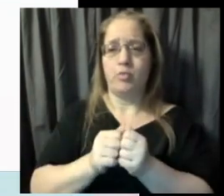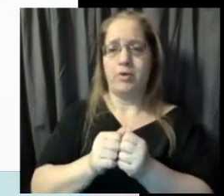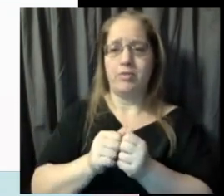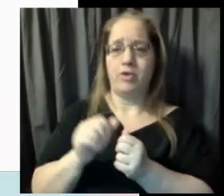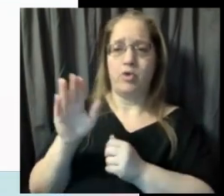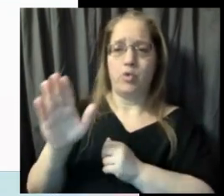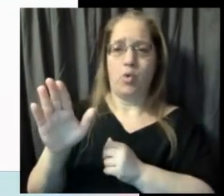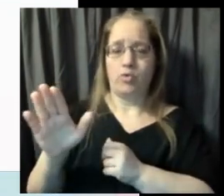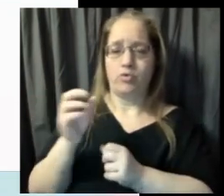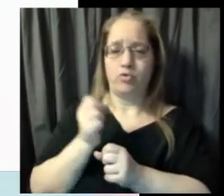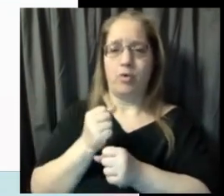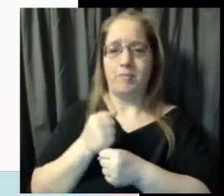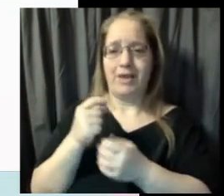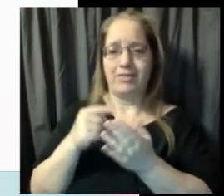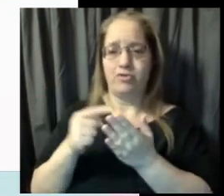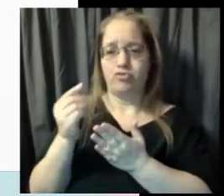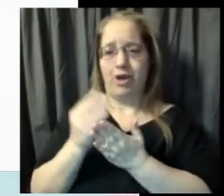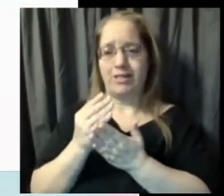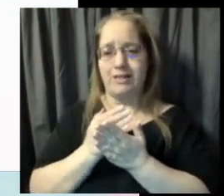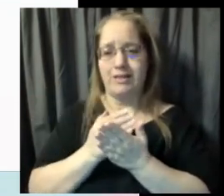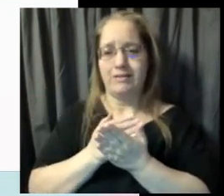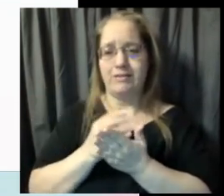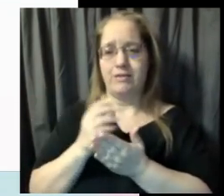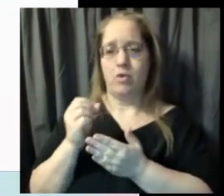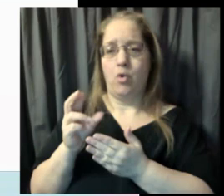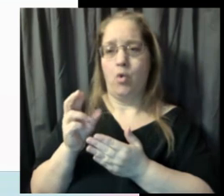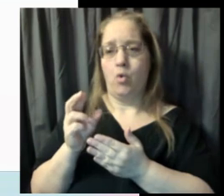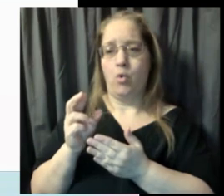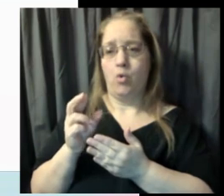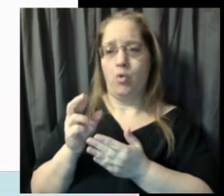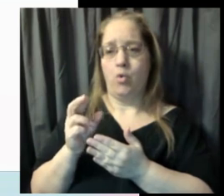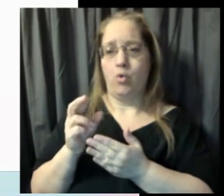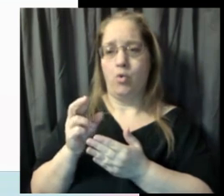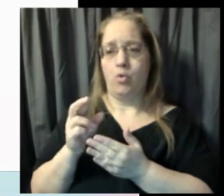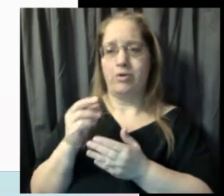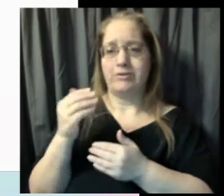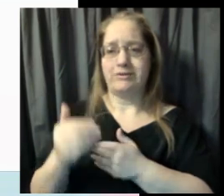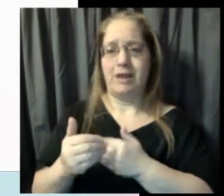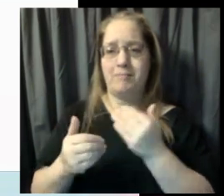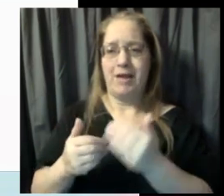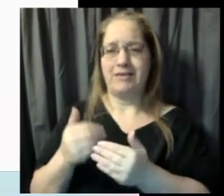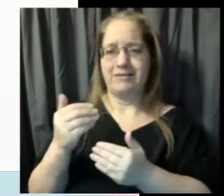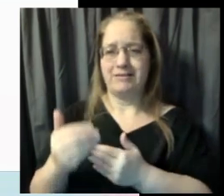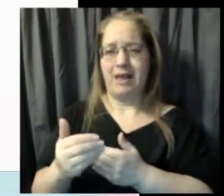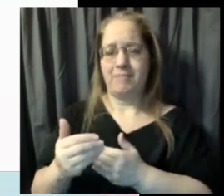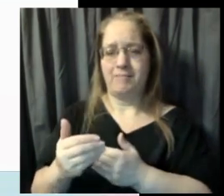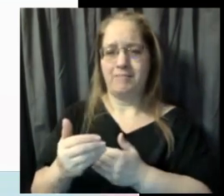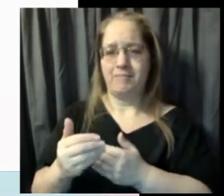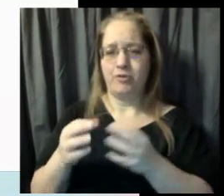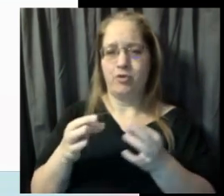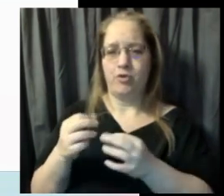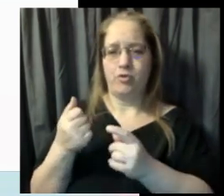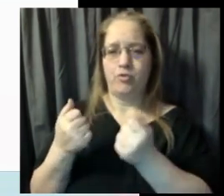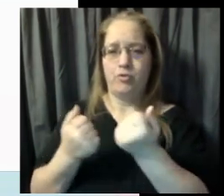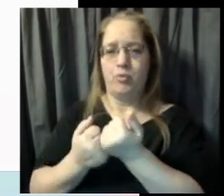yours. So as you're creating these checklists or very concrete step-by-step of what you